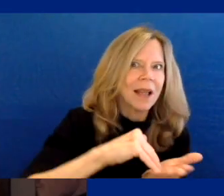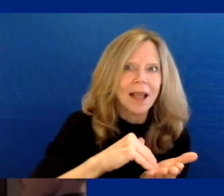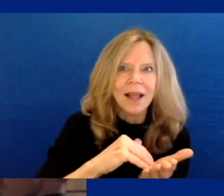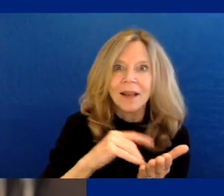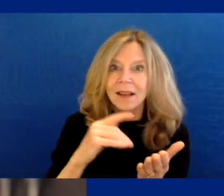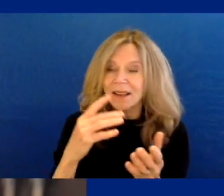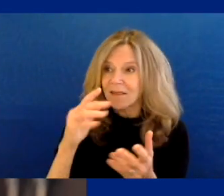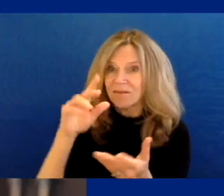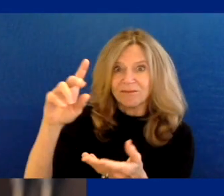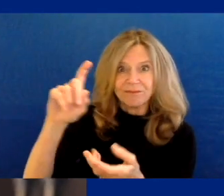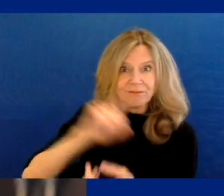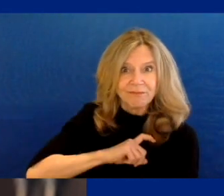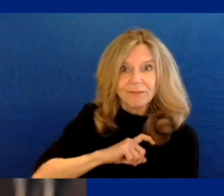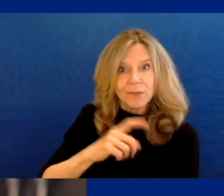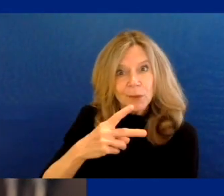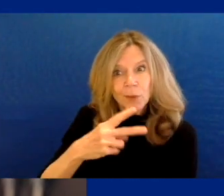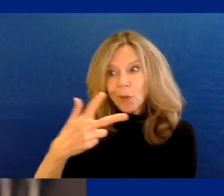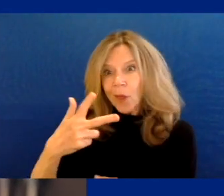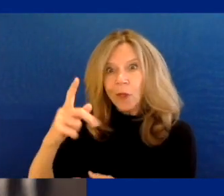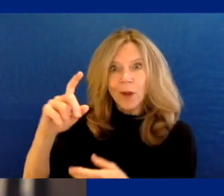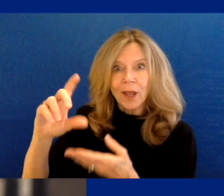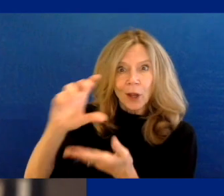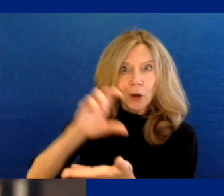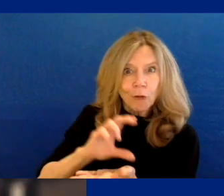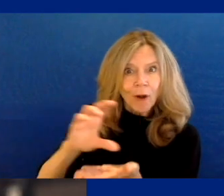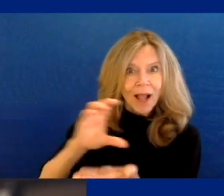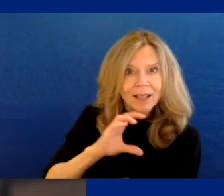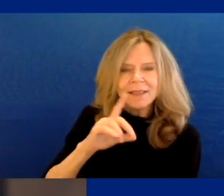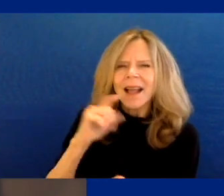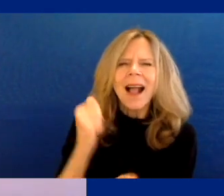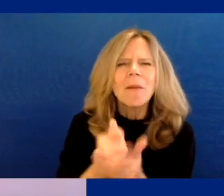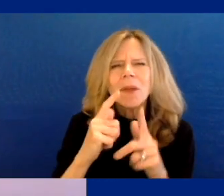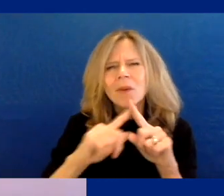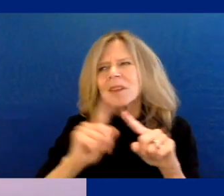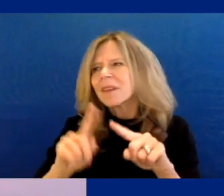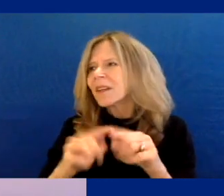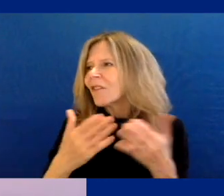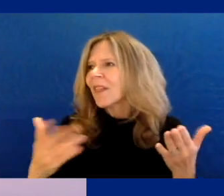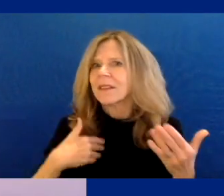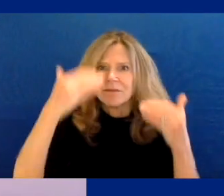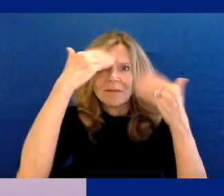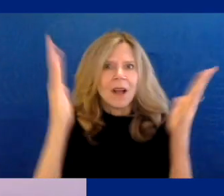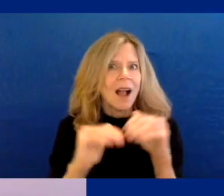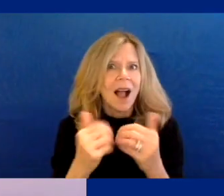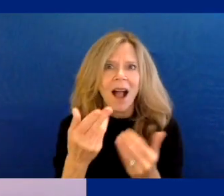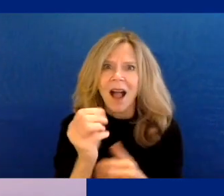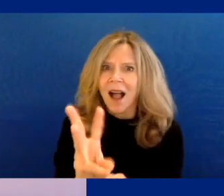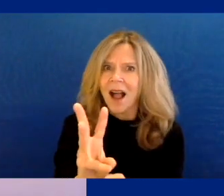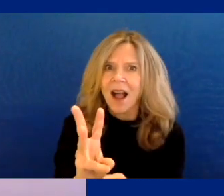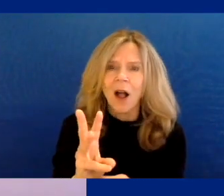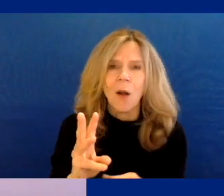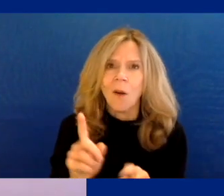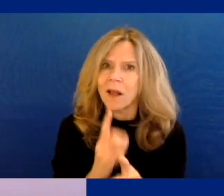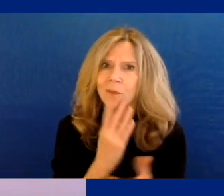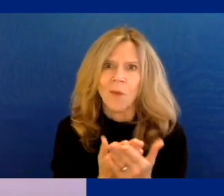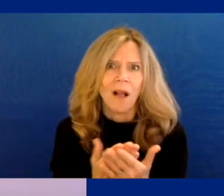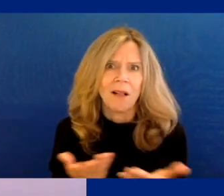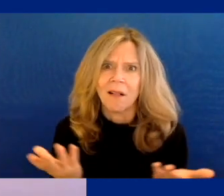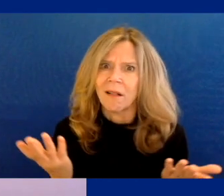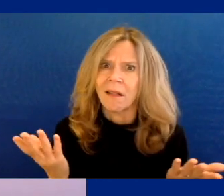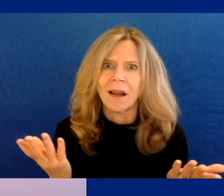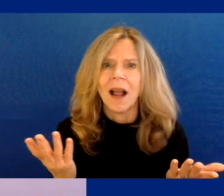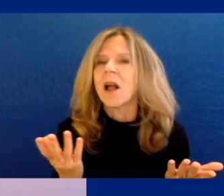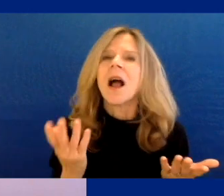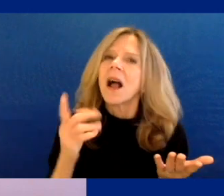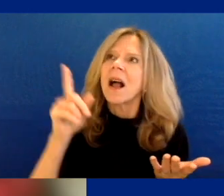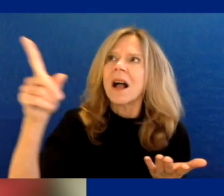like 2 or 3 grants from them. And so they helped me with all those type of, things that I wouldn't have known how to do as